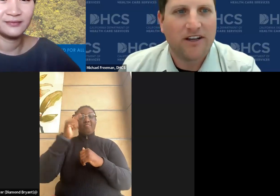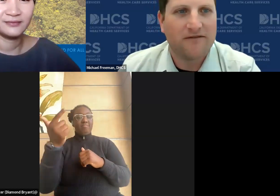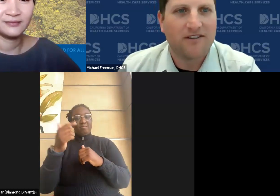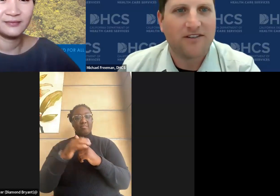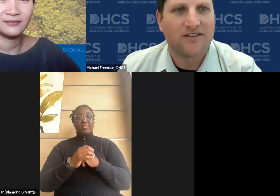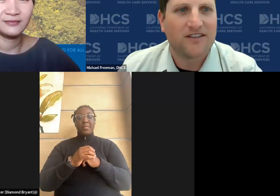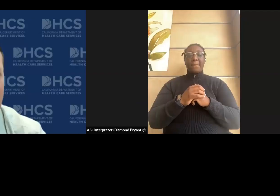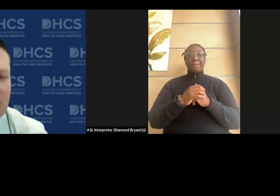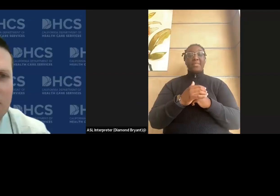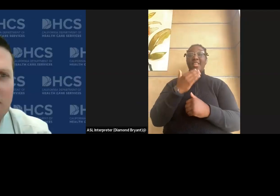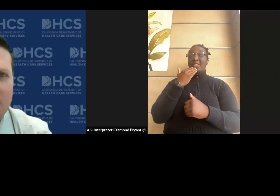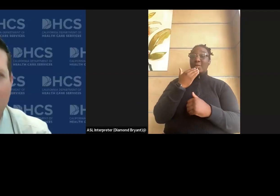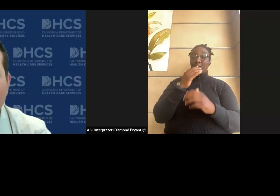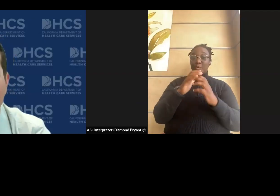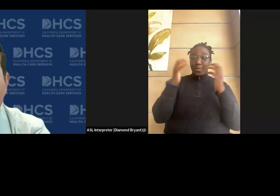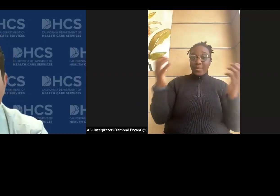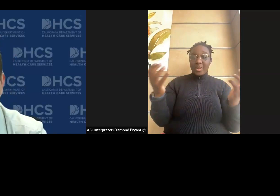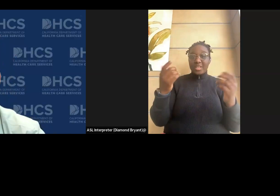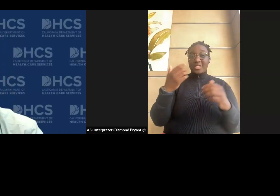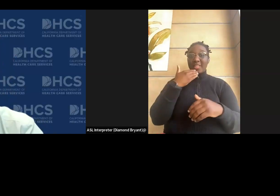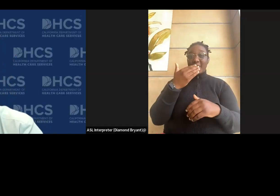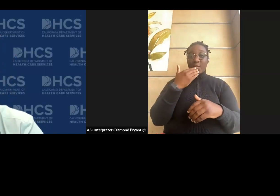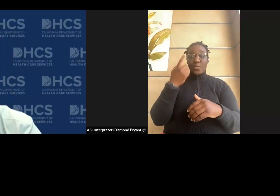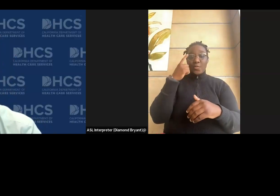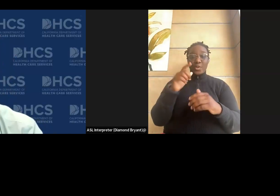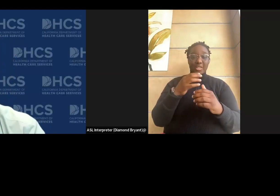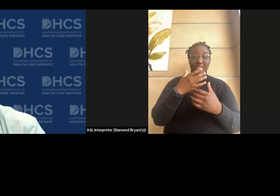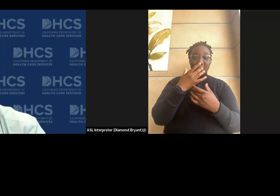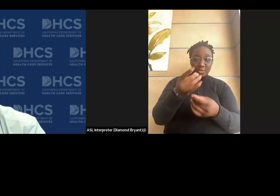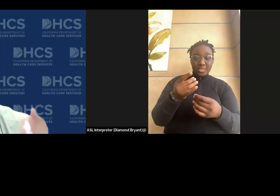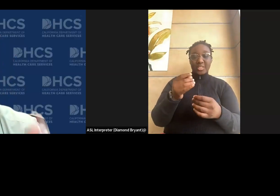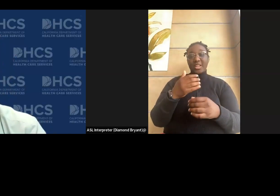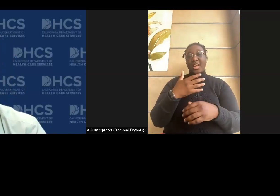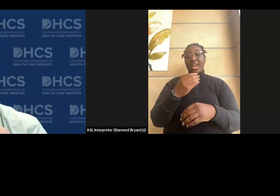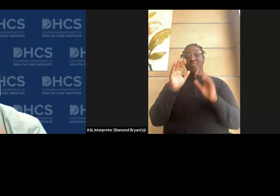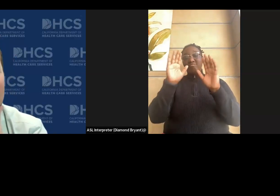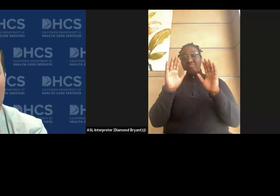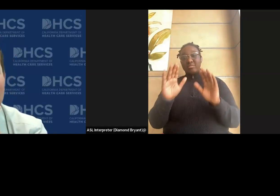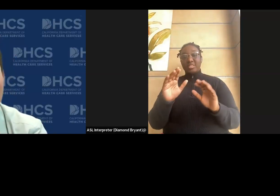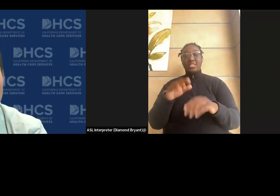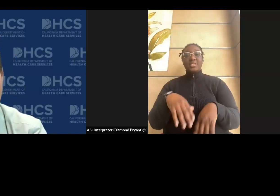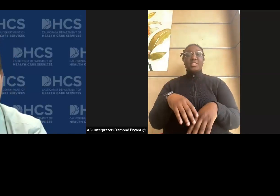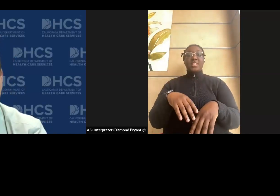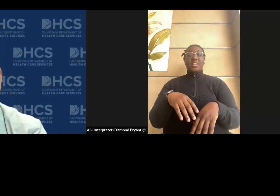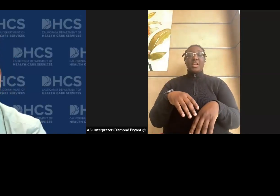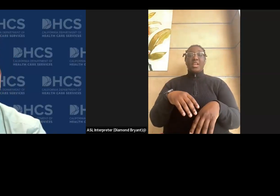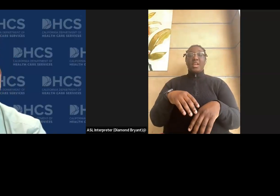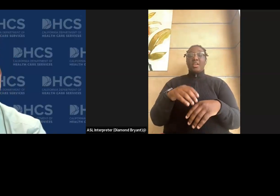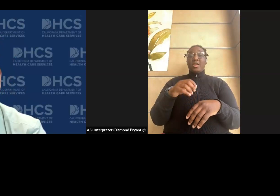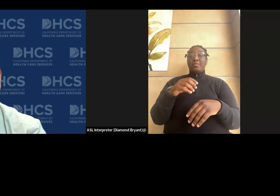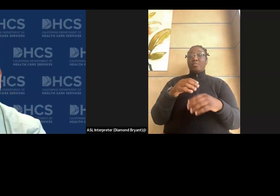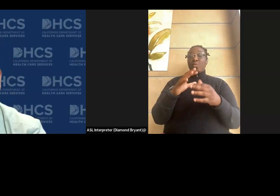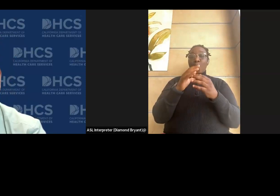thank you, Elena, for those really interesting and incredible remarks. So like it was just said, my name is